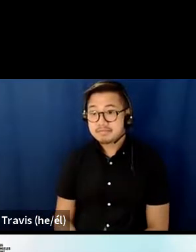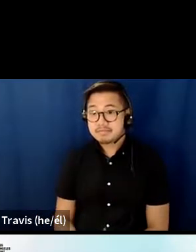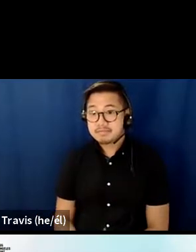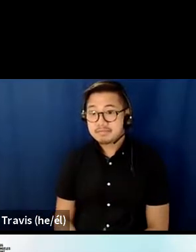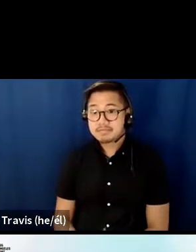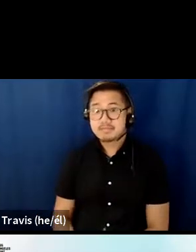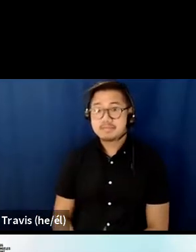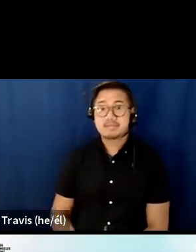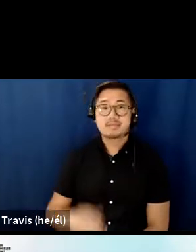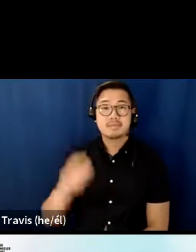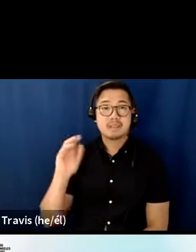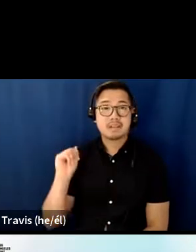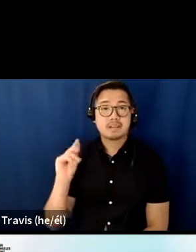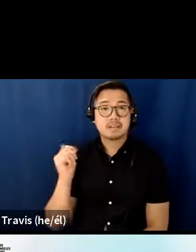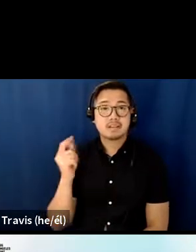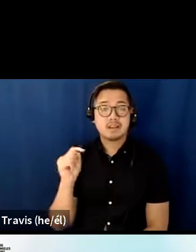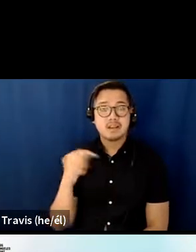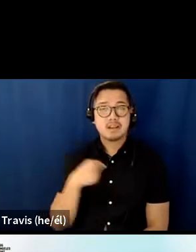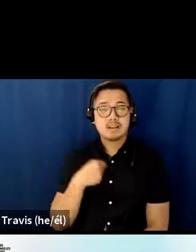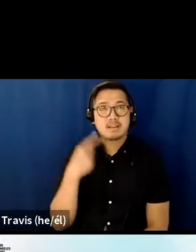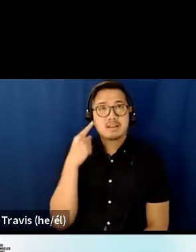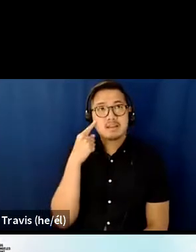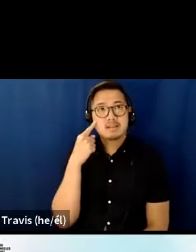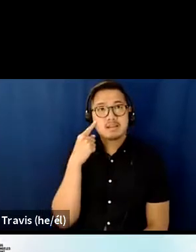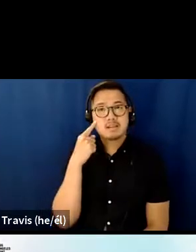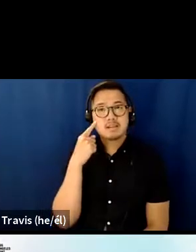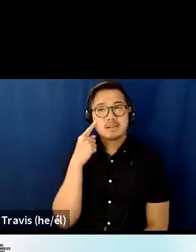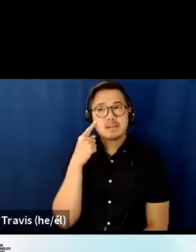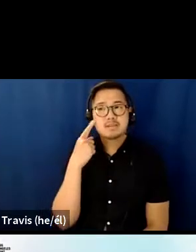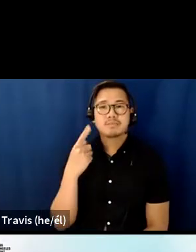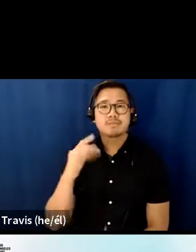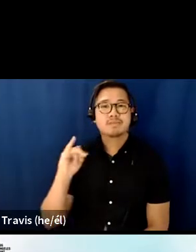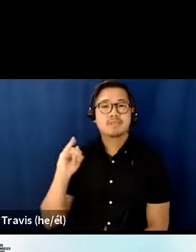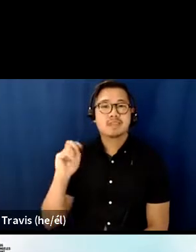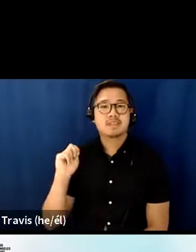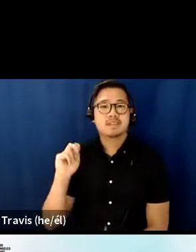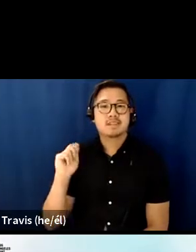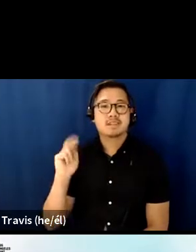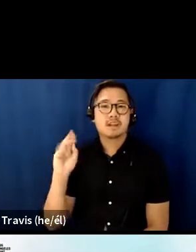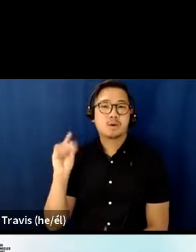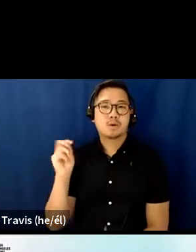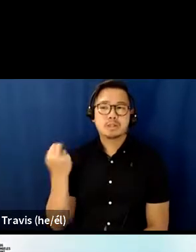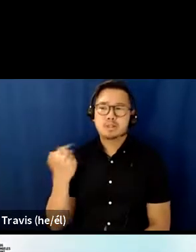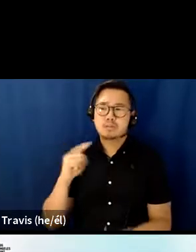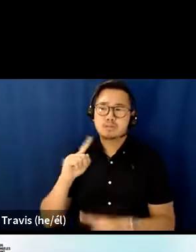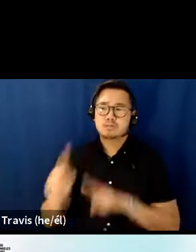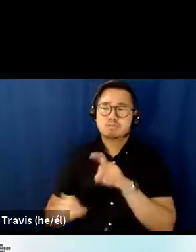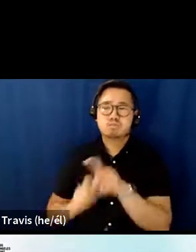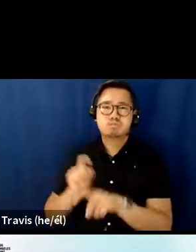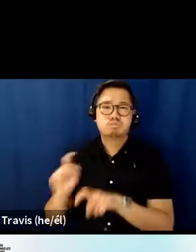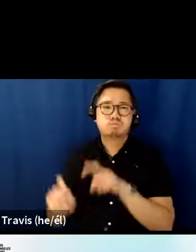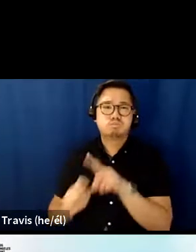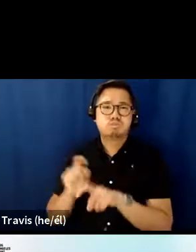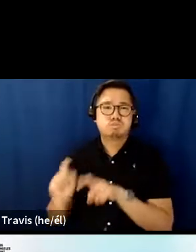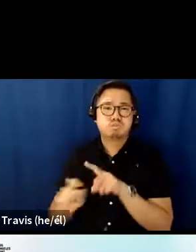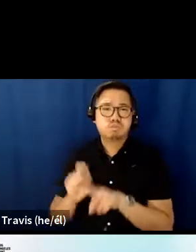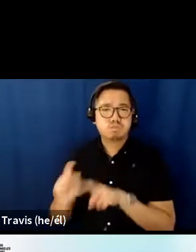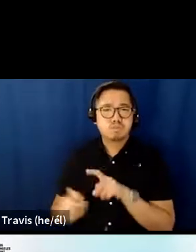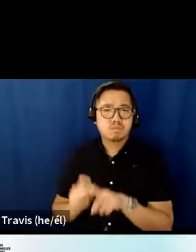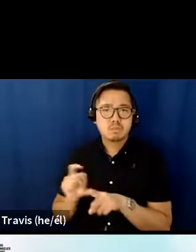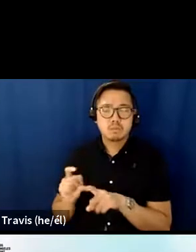For me, I'm thinking through interrogation first, to really sit